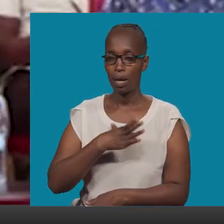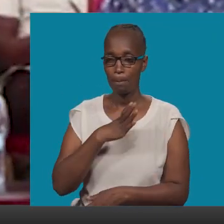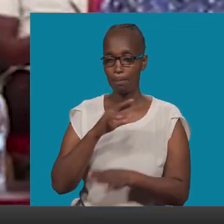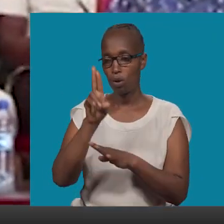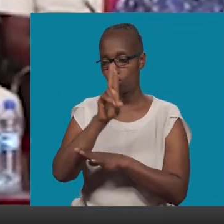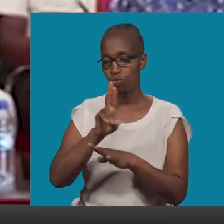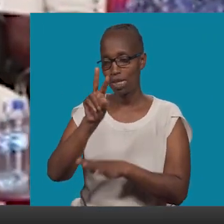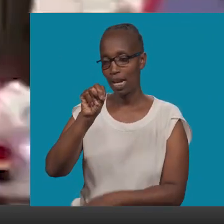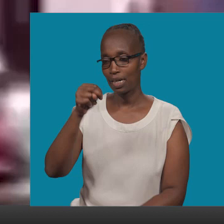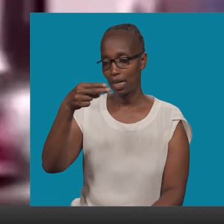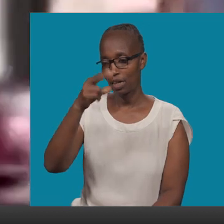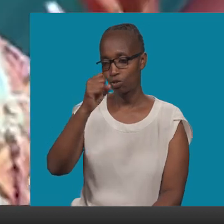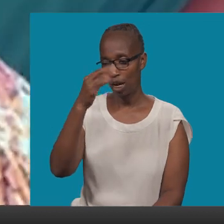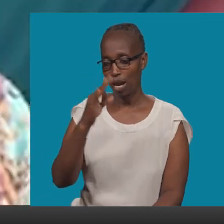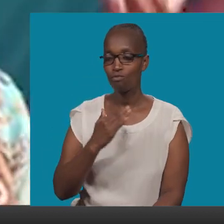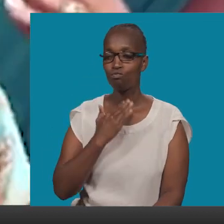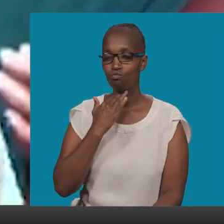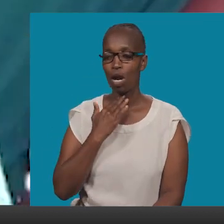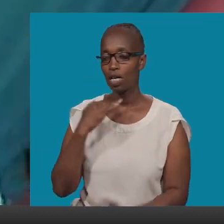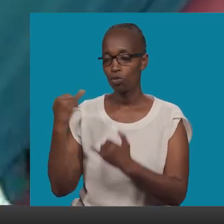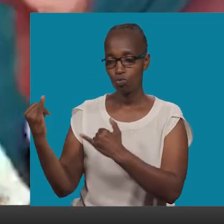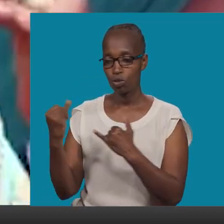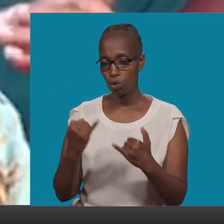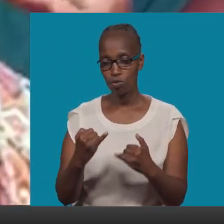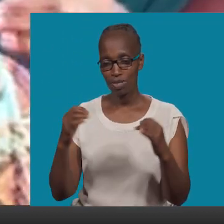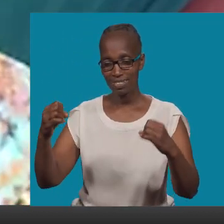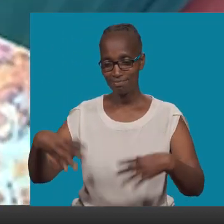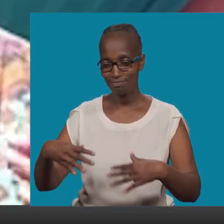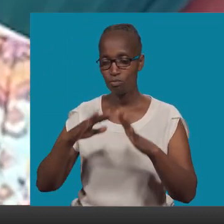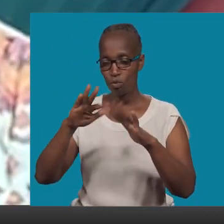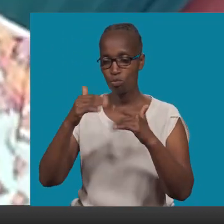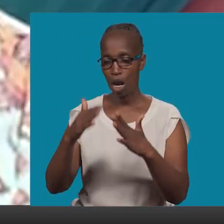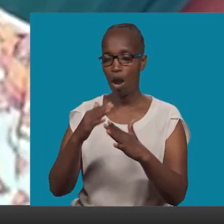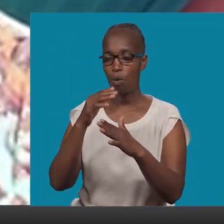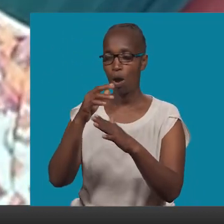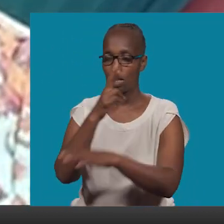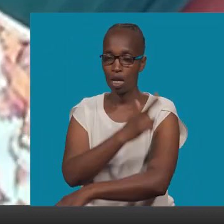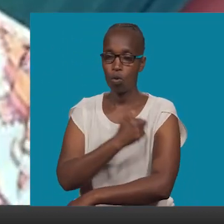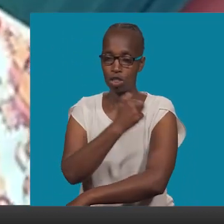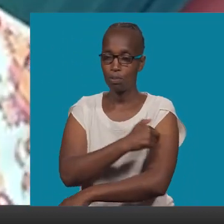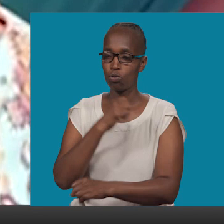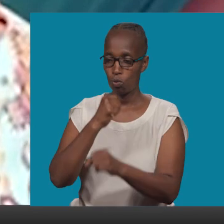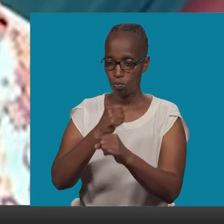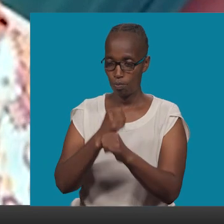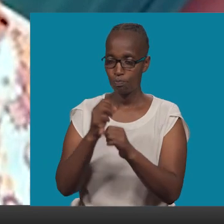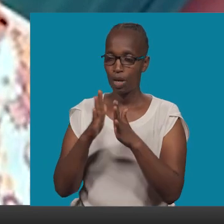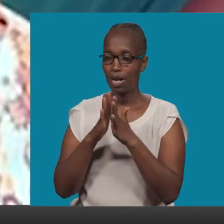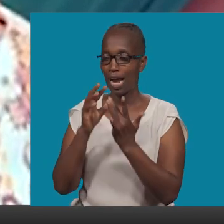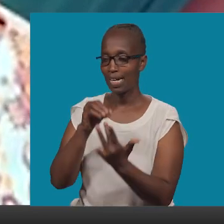Wakenya wanaotumia bima ya NHIF. We want to introduce transparency in how we run our